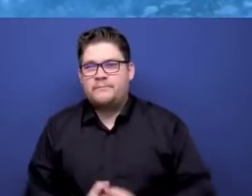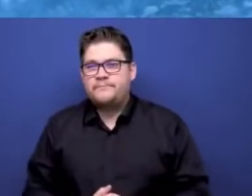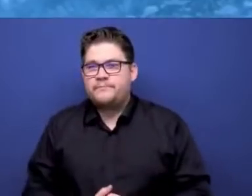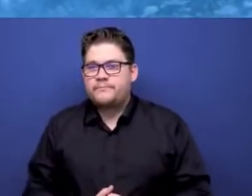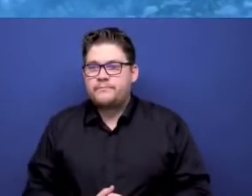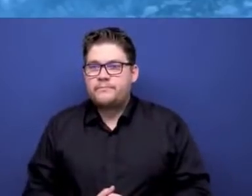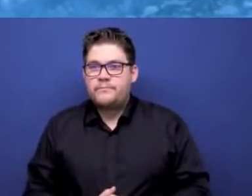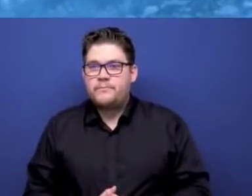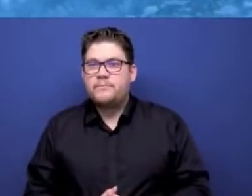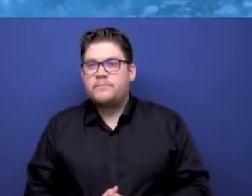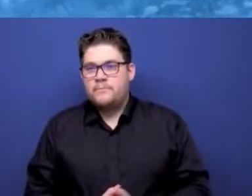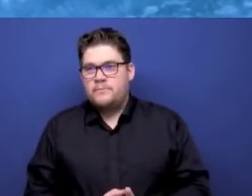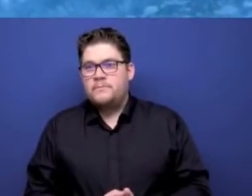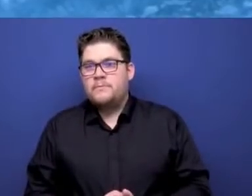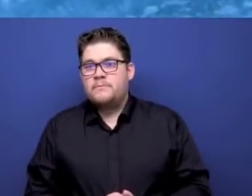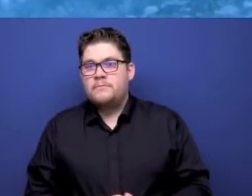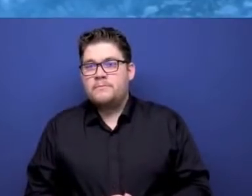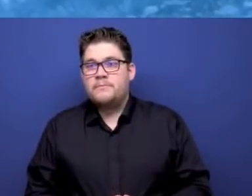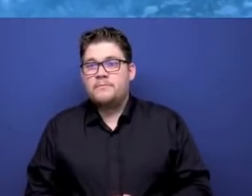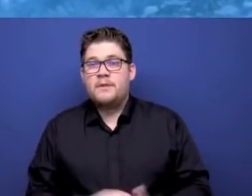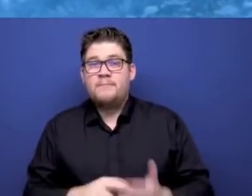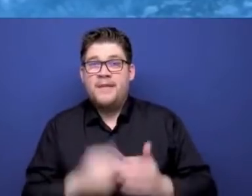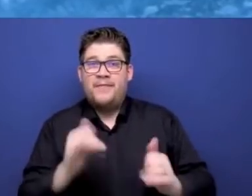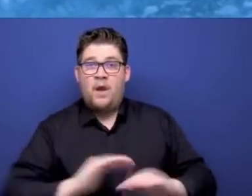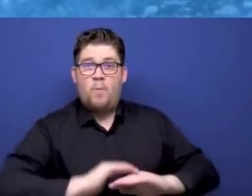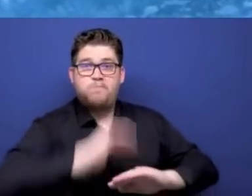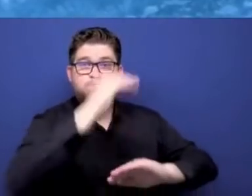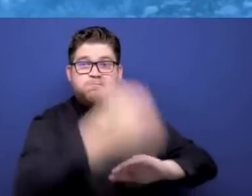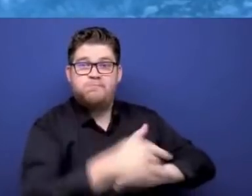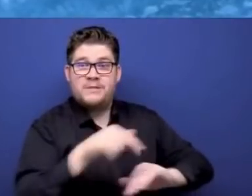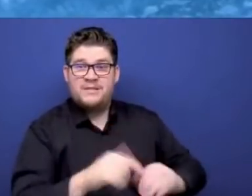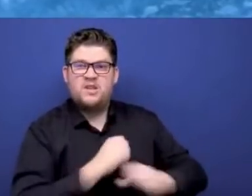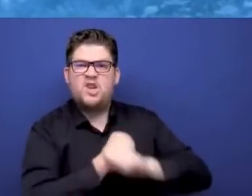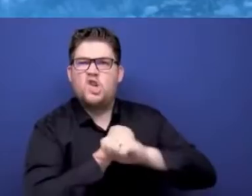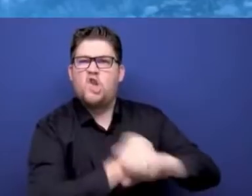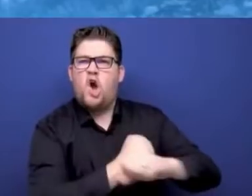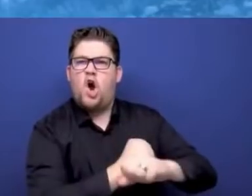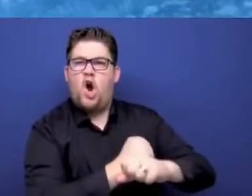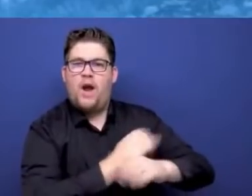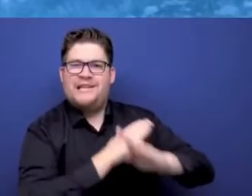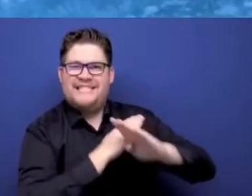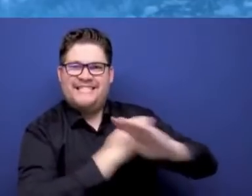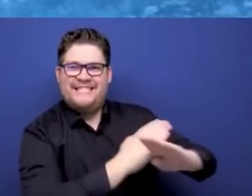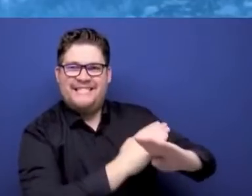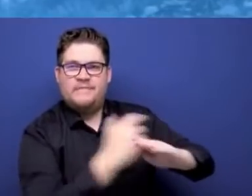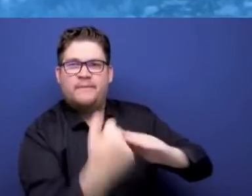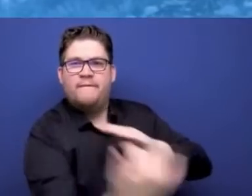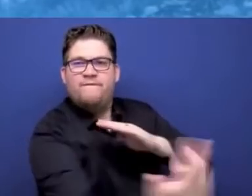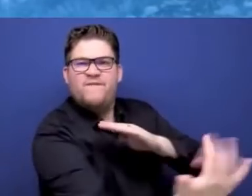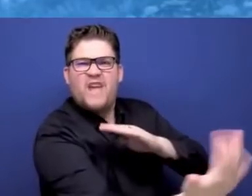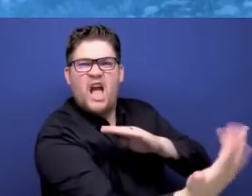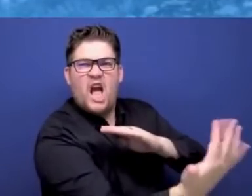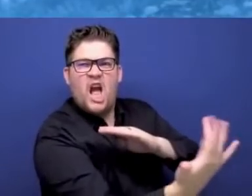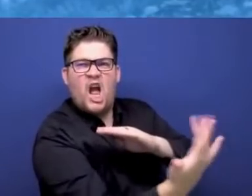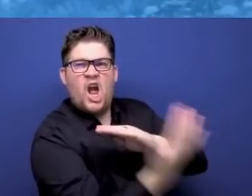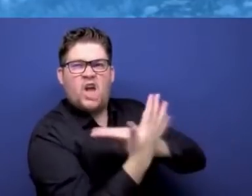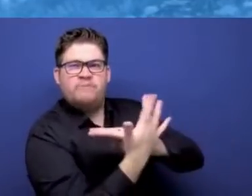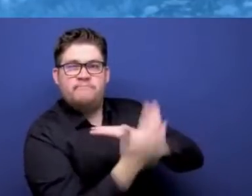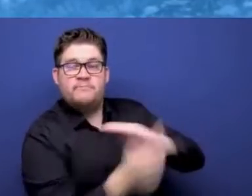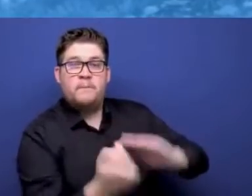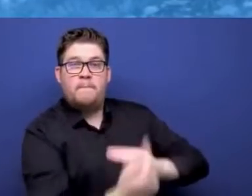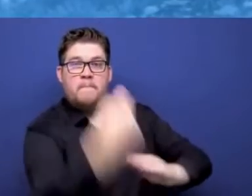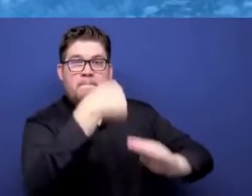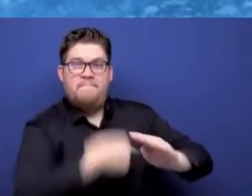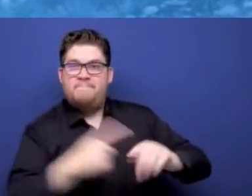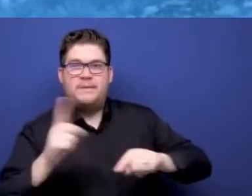to hold that fire in future wind events and things of that nature. That's really the tactic, is to reinforce those